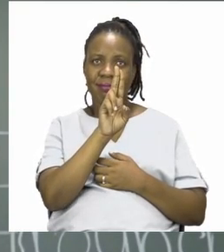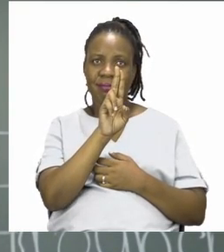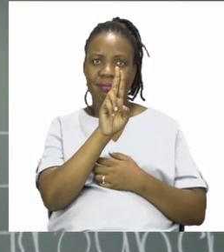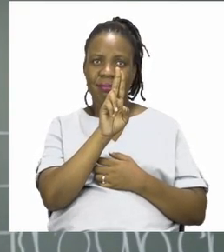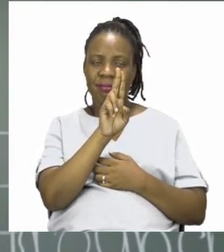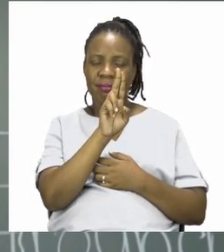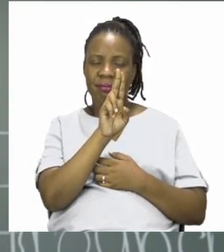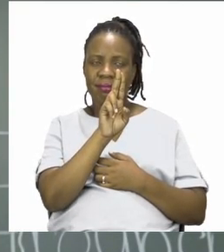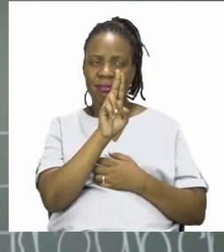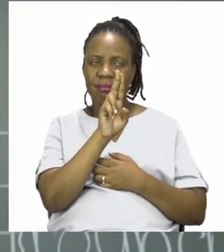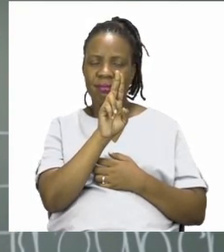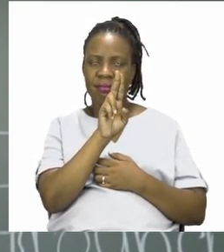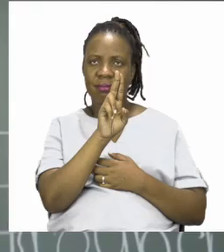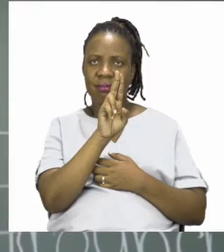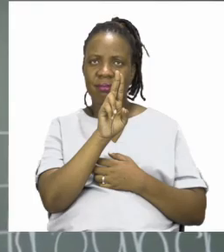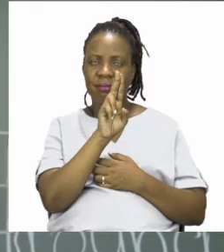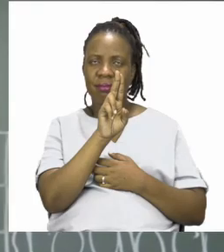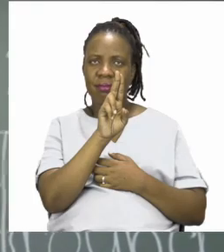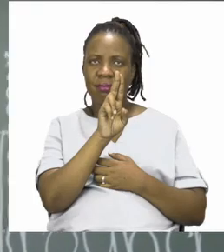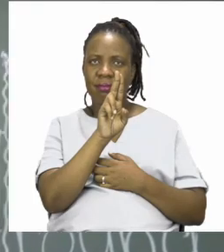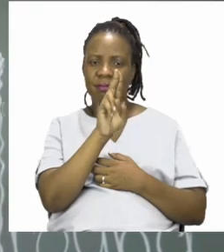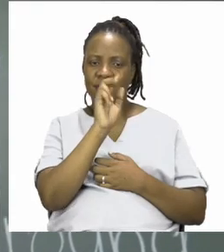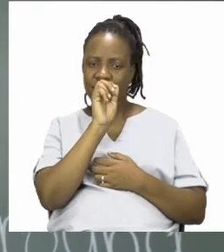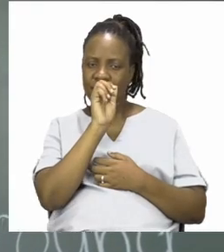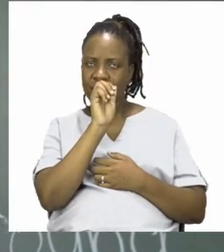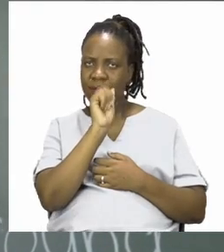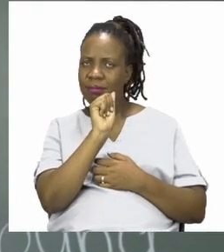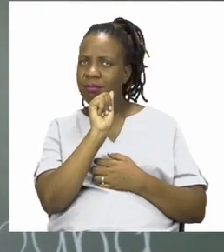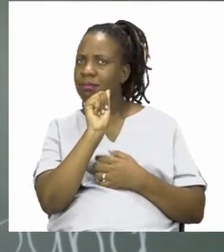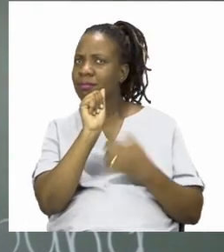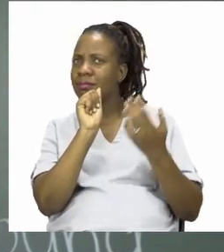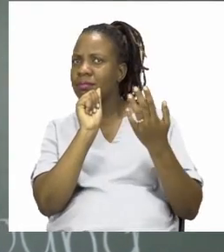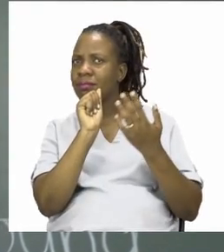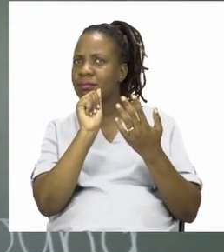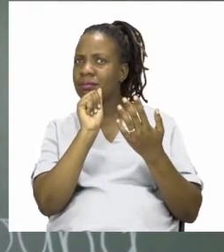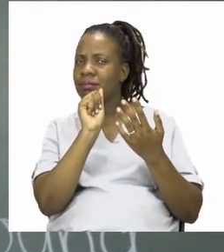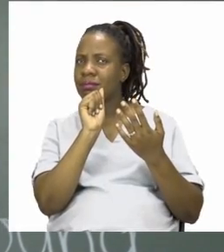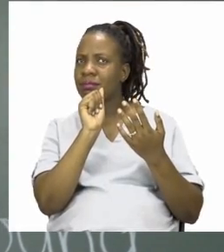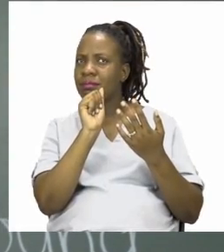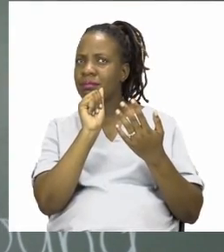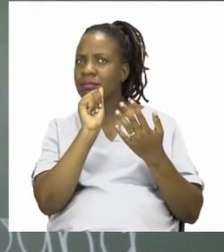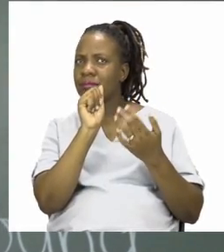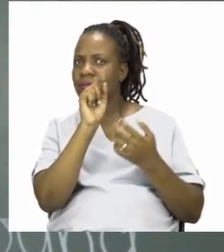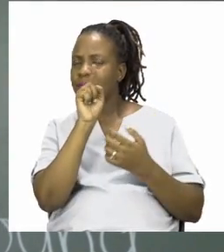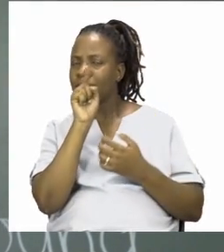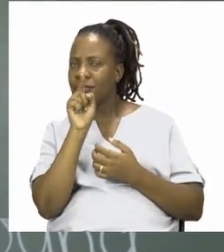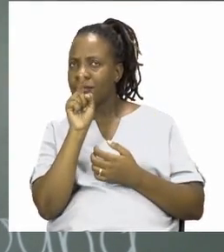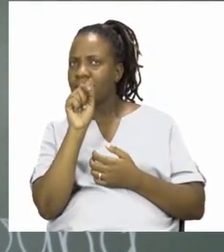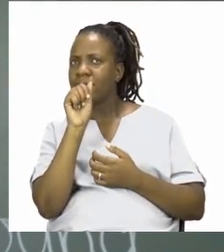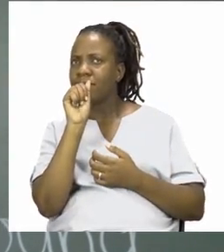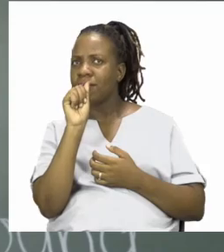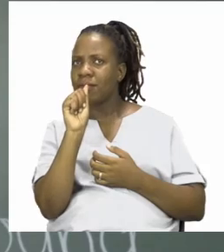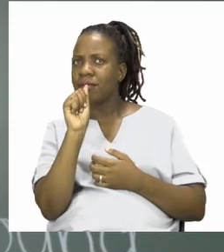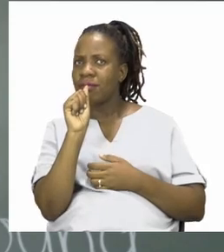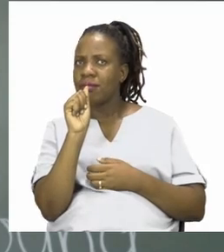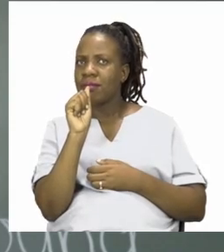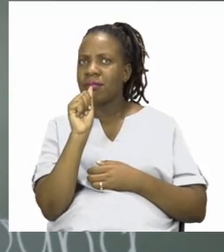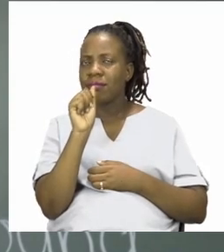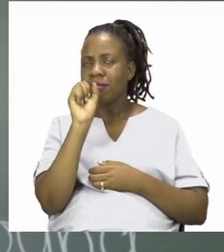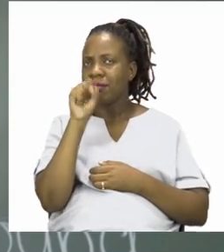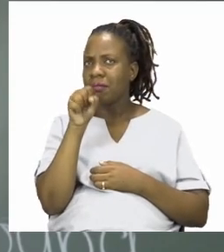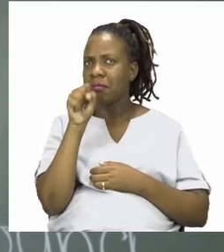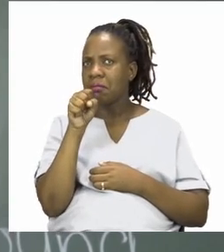the second letter is the letter A. Now let's see. Do we have an A next to the letter H?